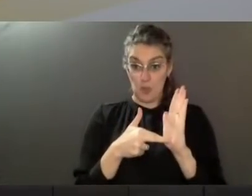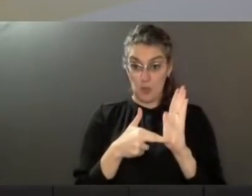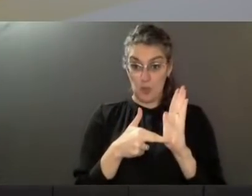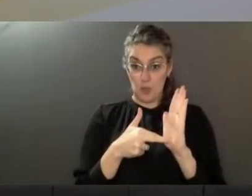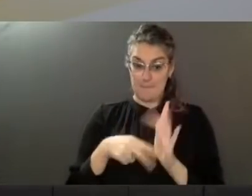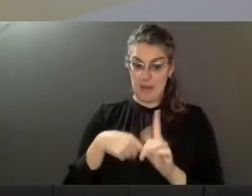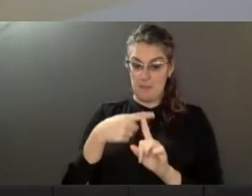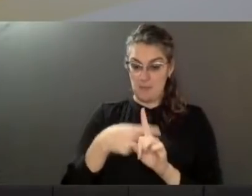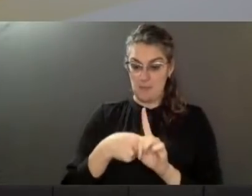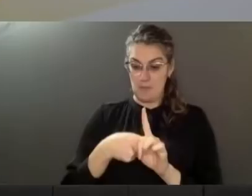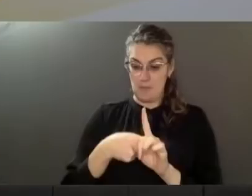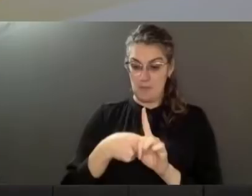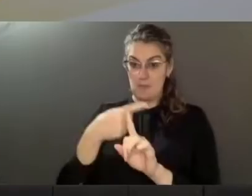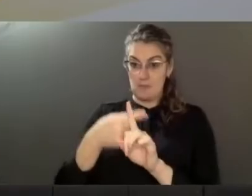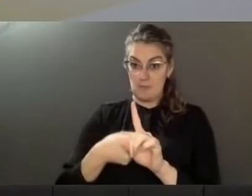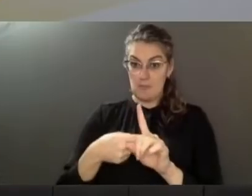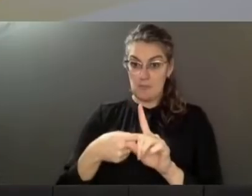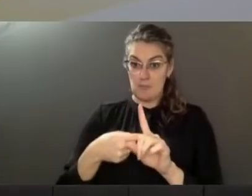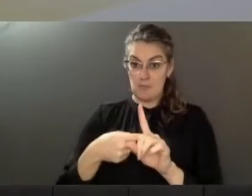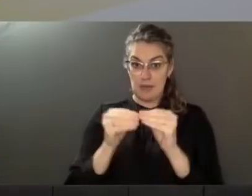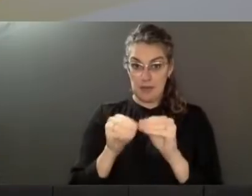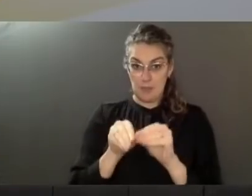this has put pressure on our system,